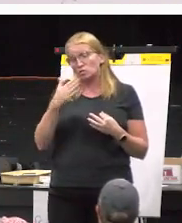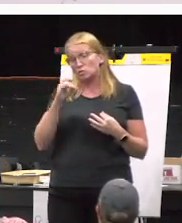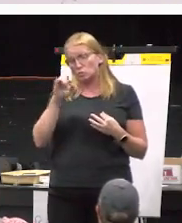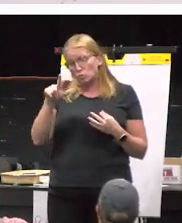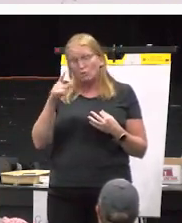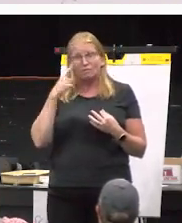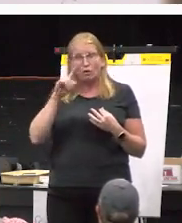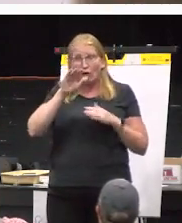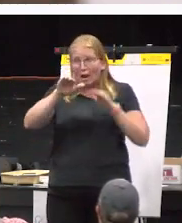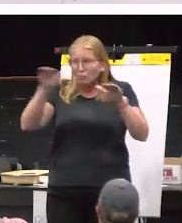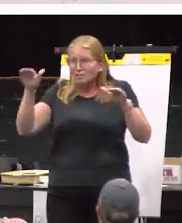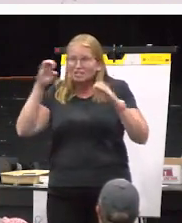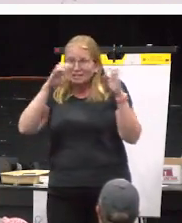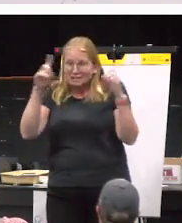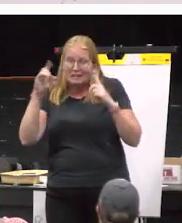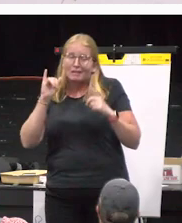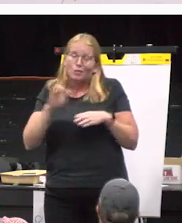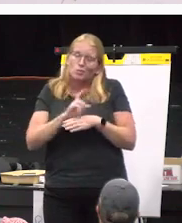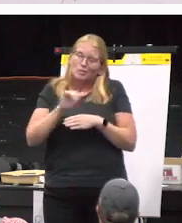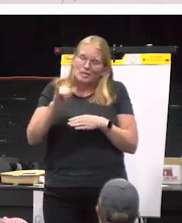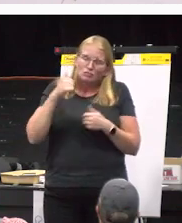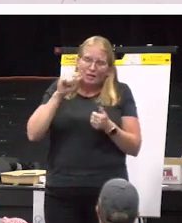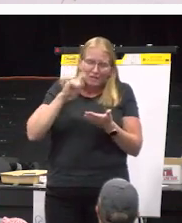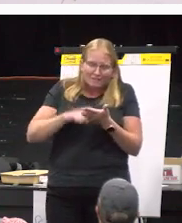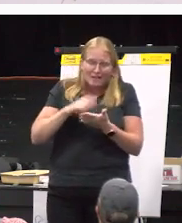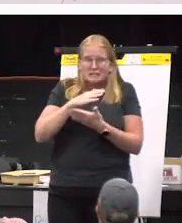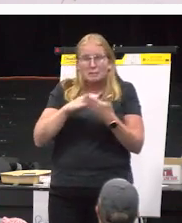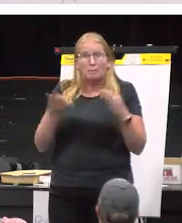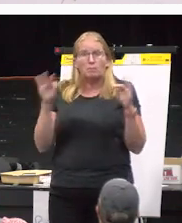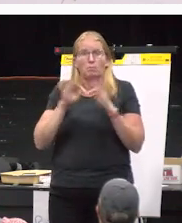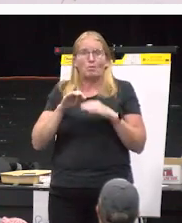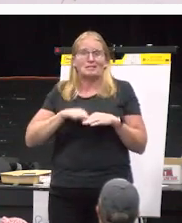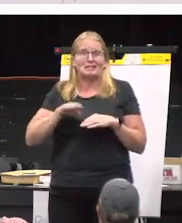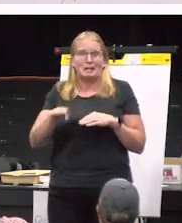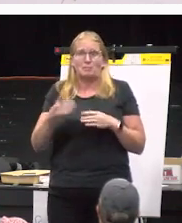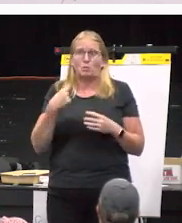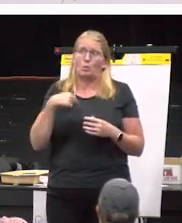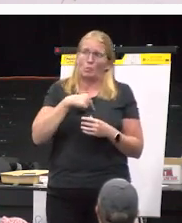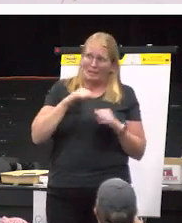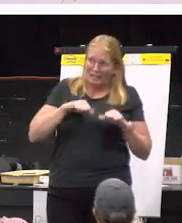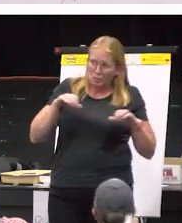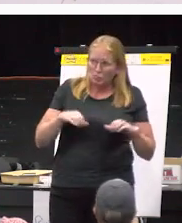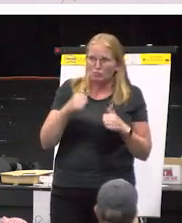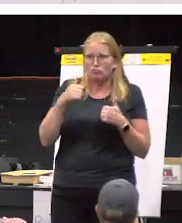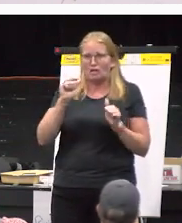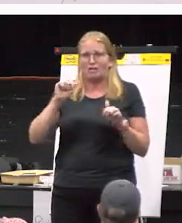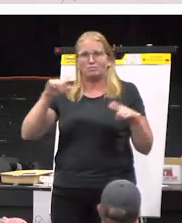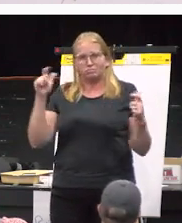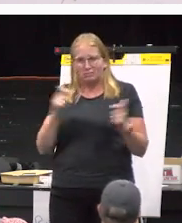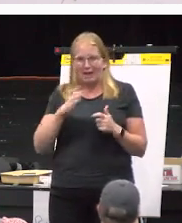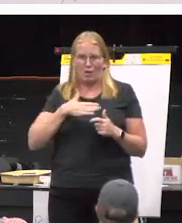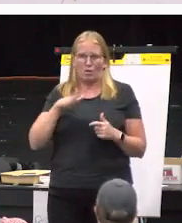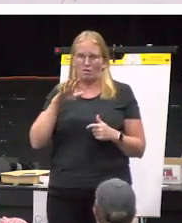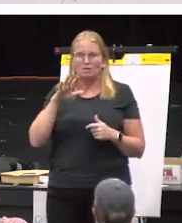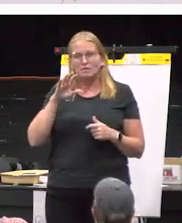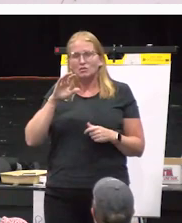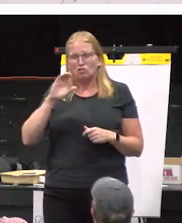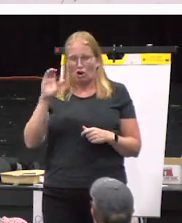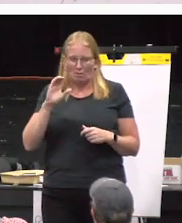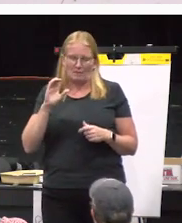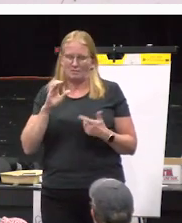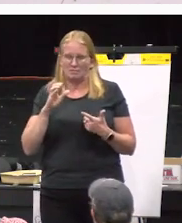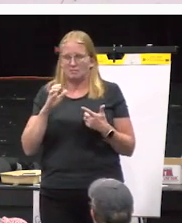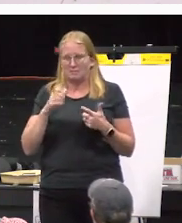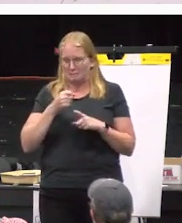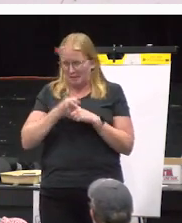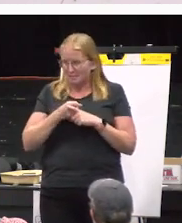to help identify some key steps the state and city should take to reduce its own carbon footprint. By joining with other communities that